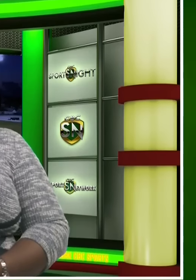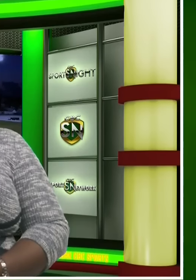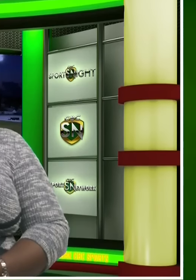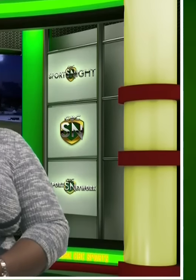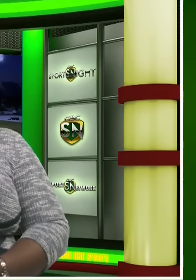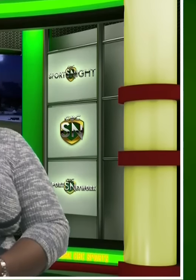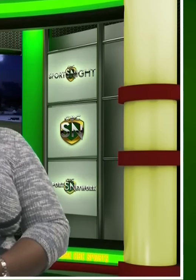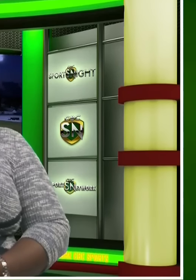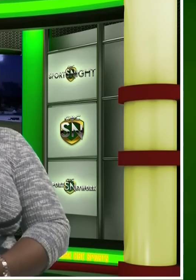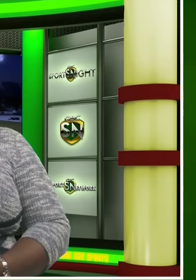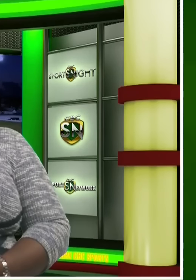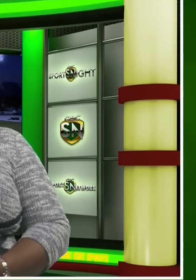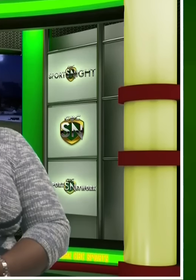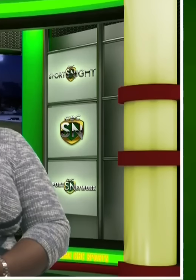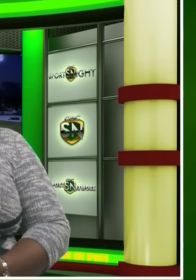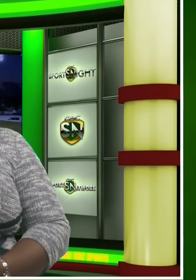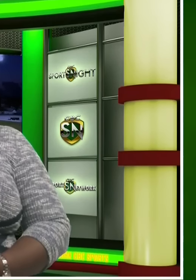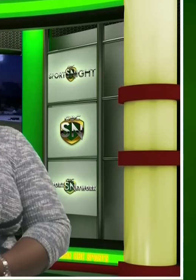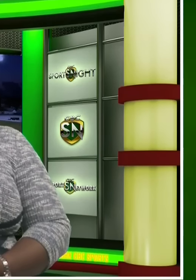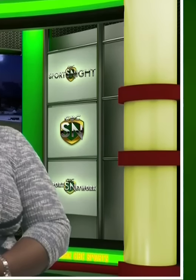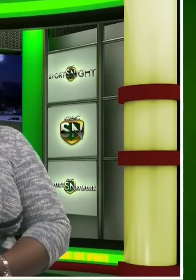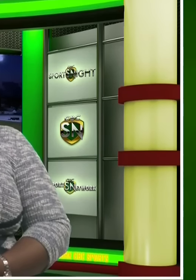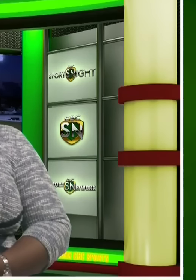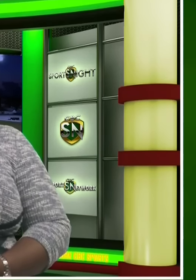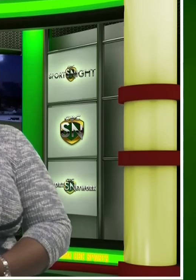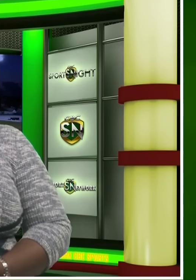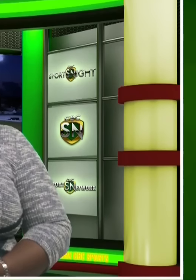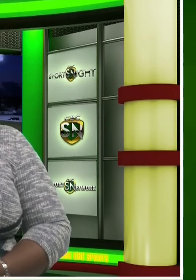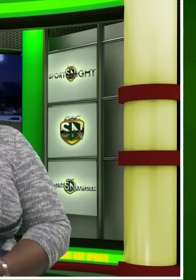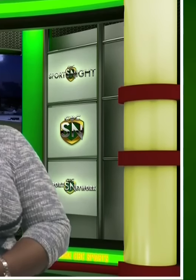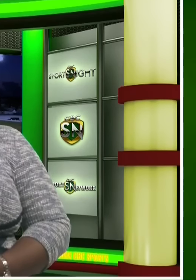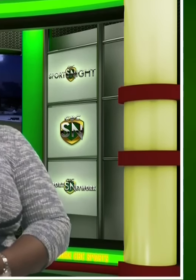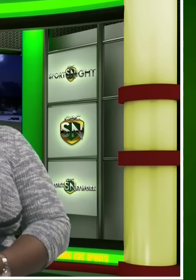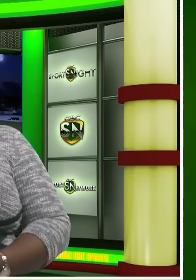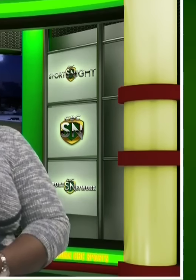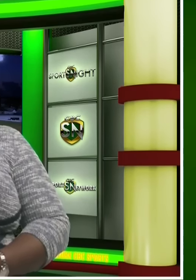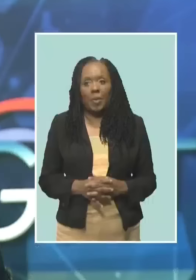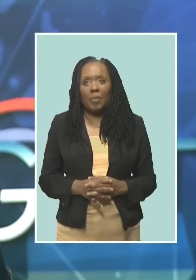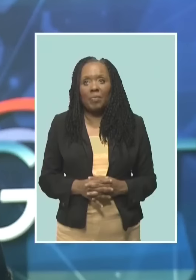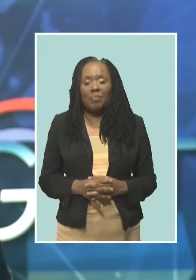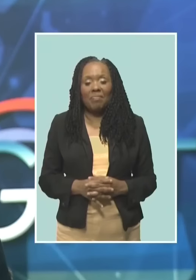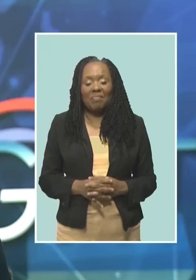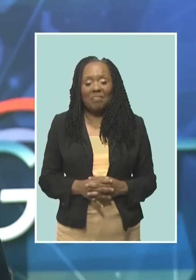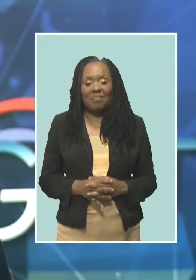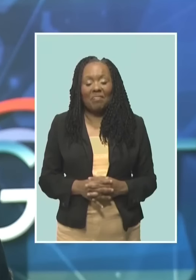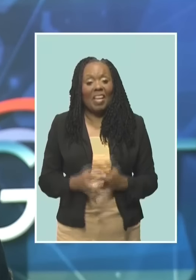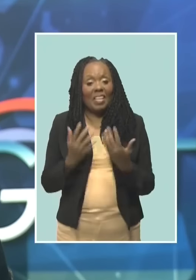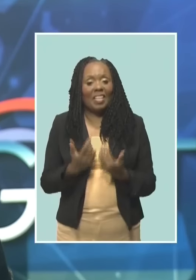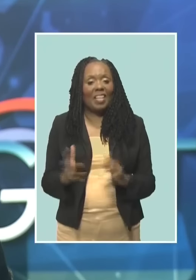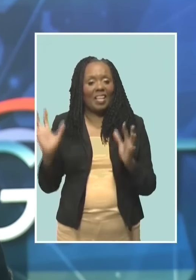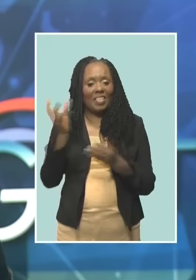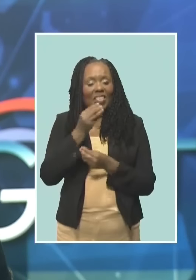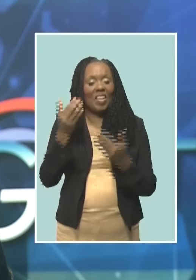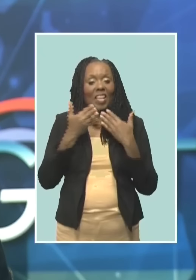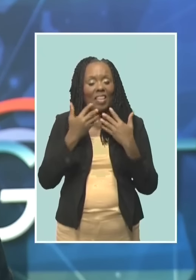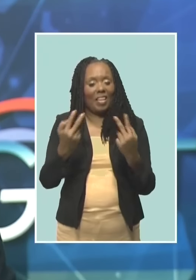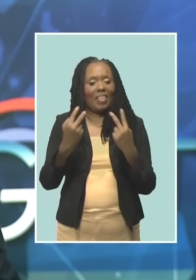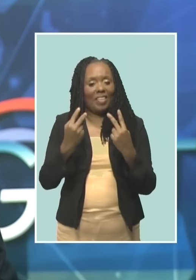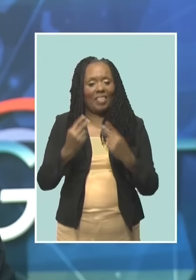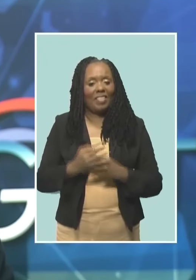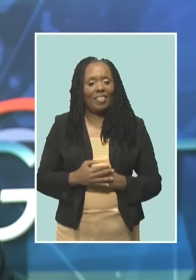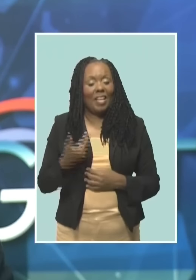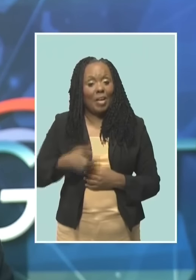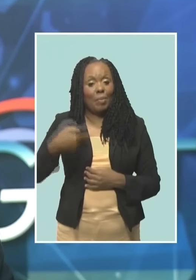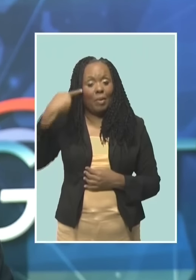3 letters, all in one word, wow. Well done. Yes. Thank you, Anne-Marie. Well, that's our time tonight. Thank you for spending it with